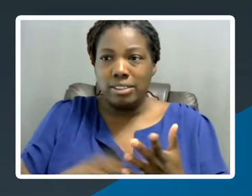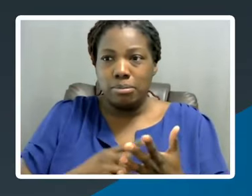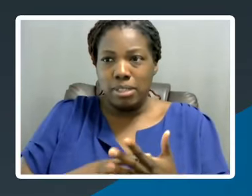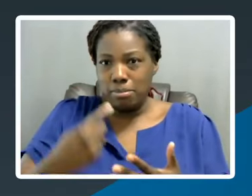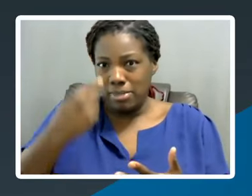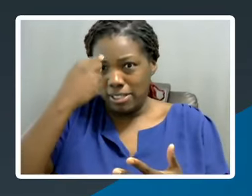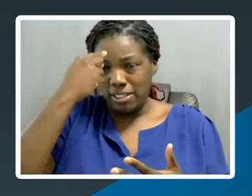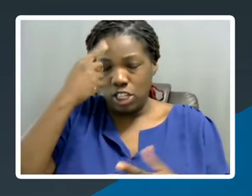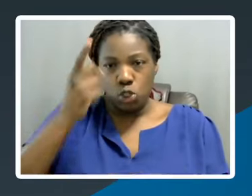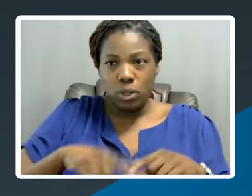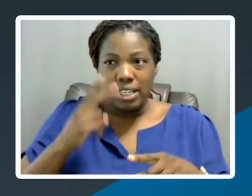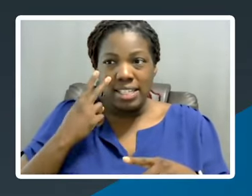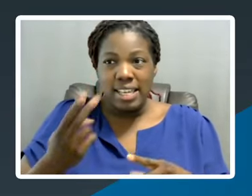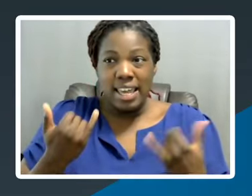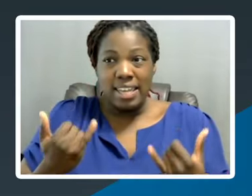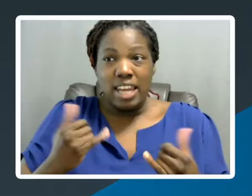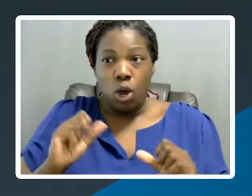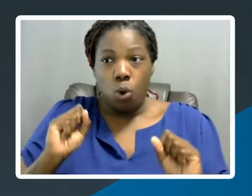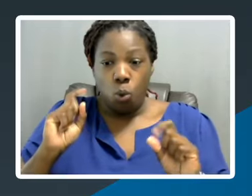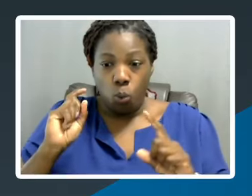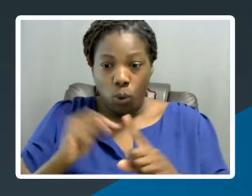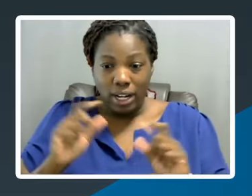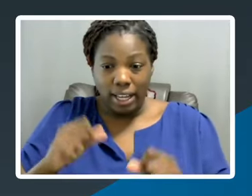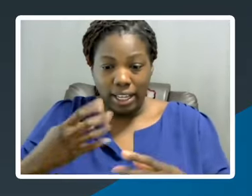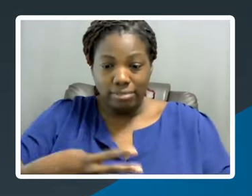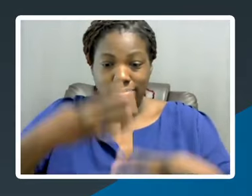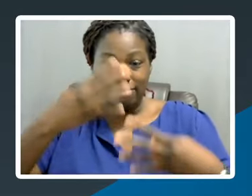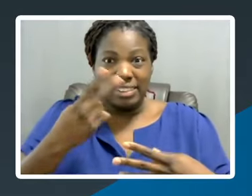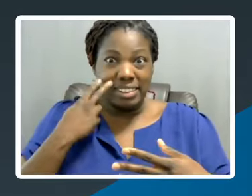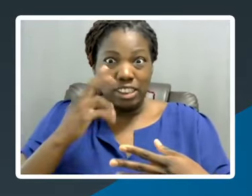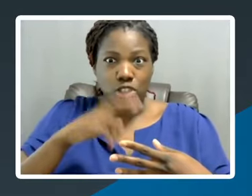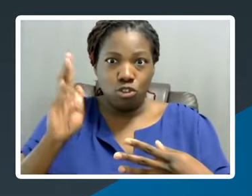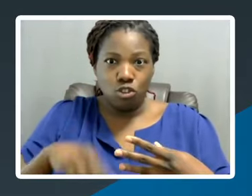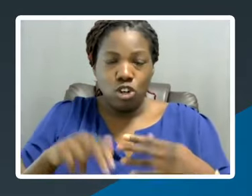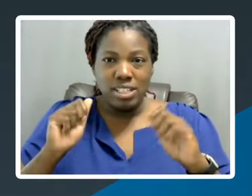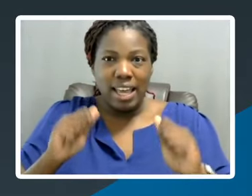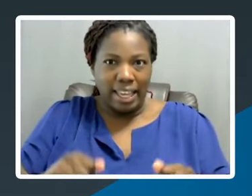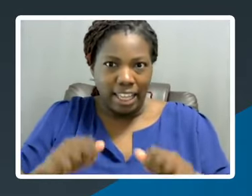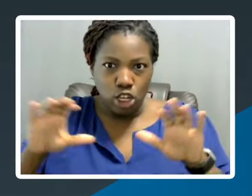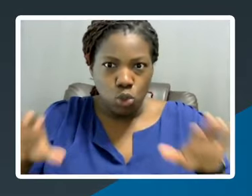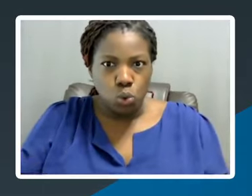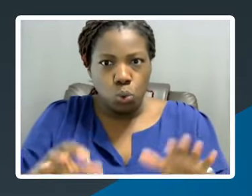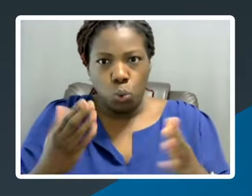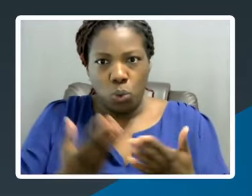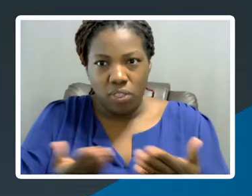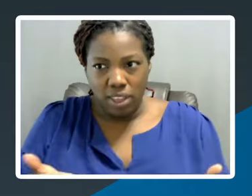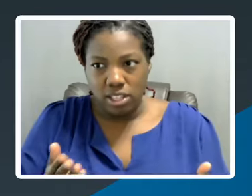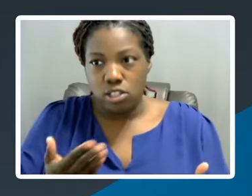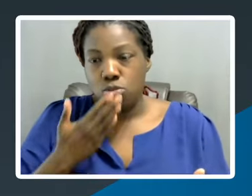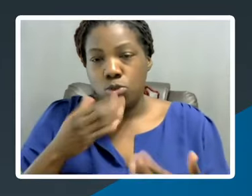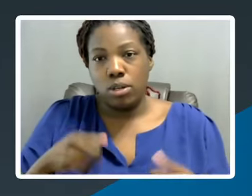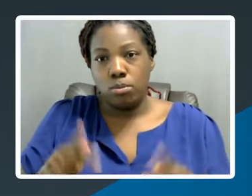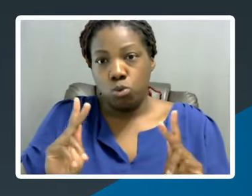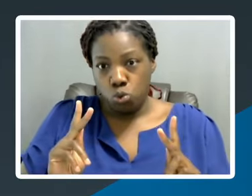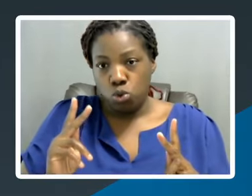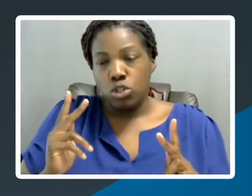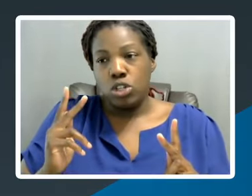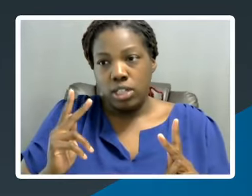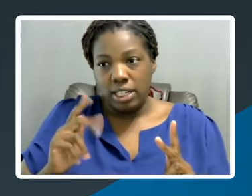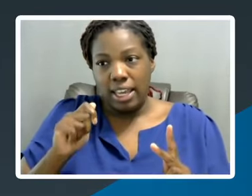all of a sudden, when I can see it in results, I can do something about it. And so I actually think there's some great opportunities with the fact that AI